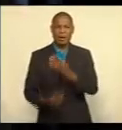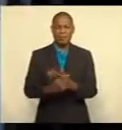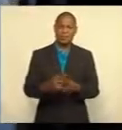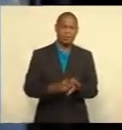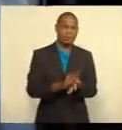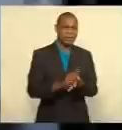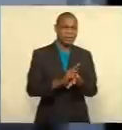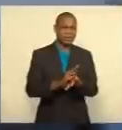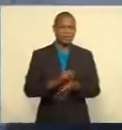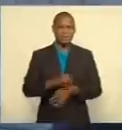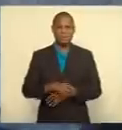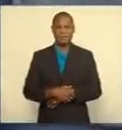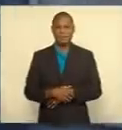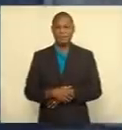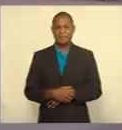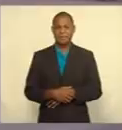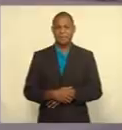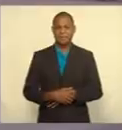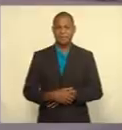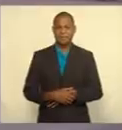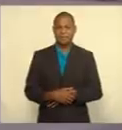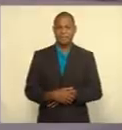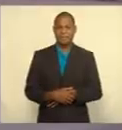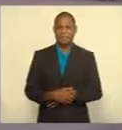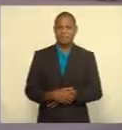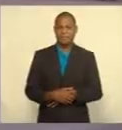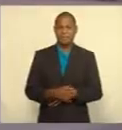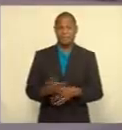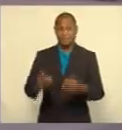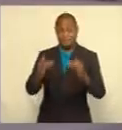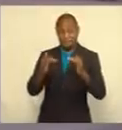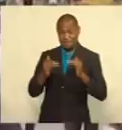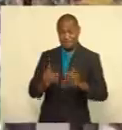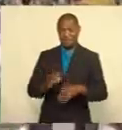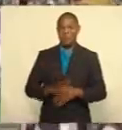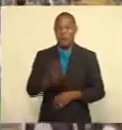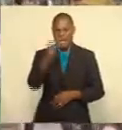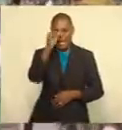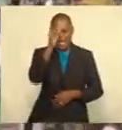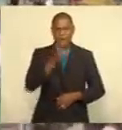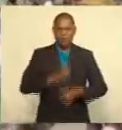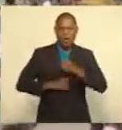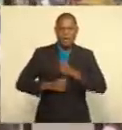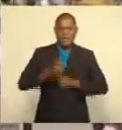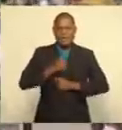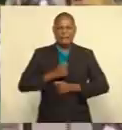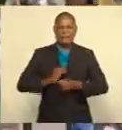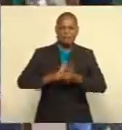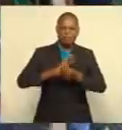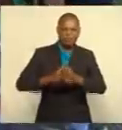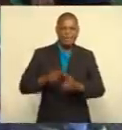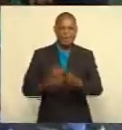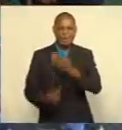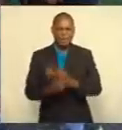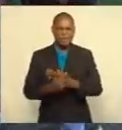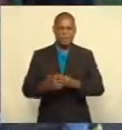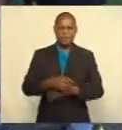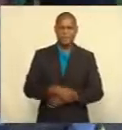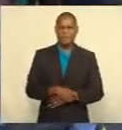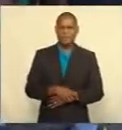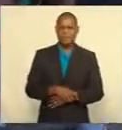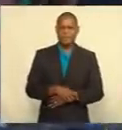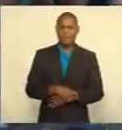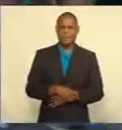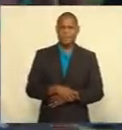Prakash, FBC News. Still to come, India struggles with COVID crisis. And later